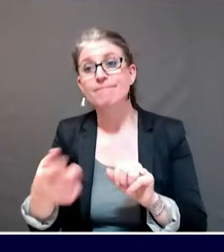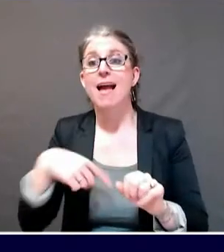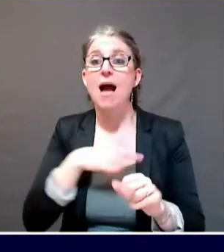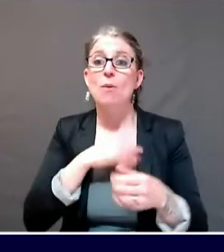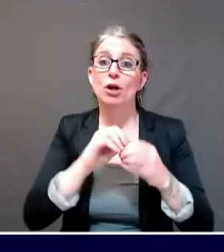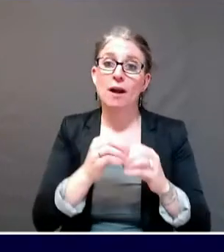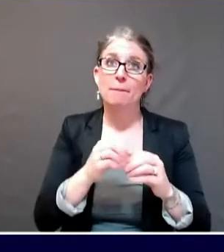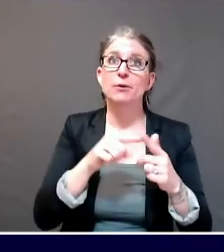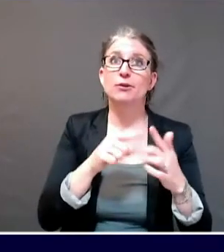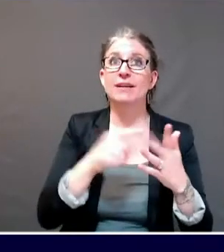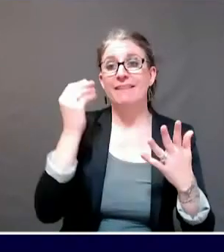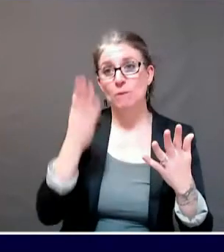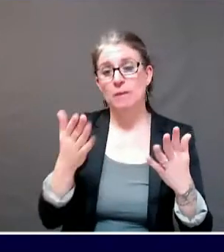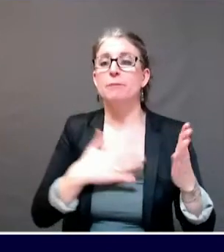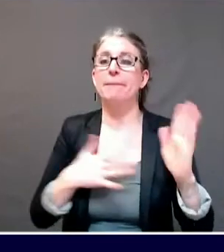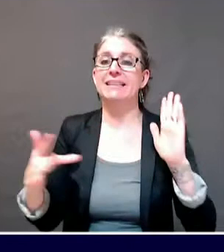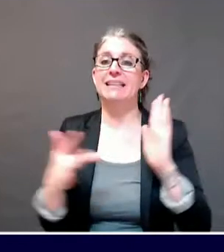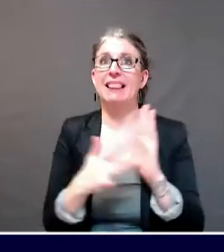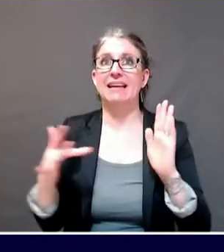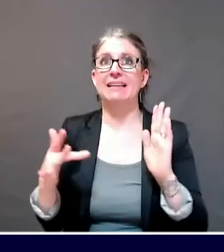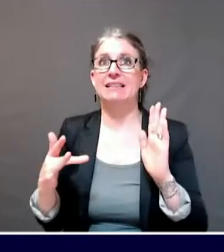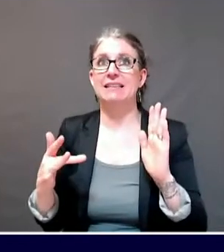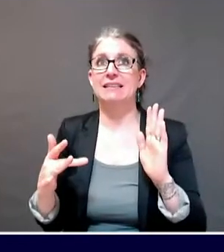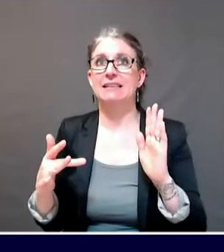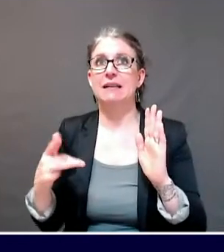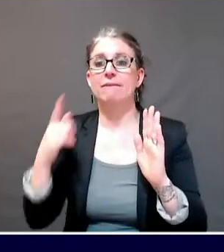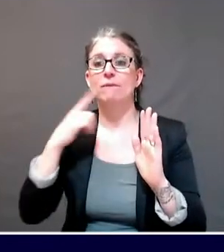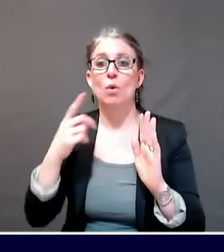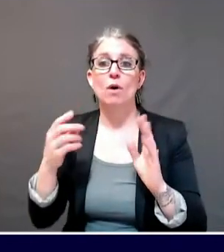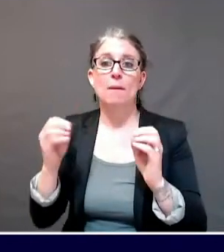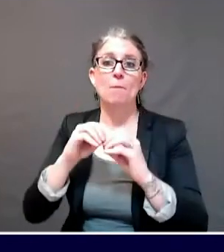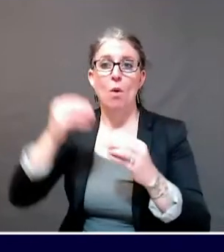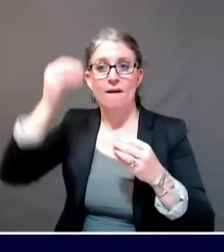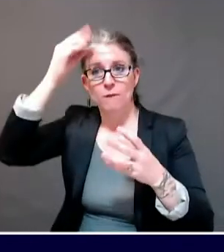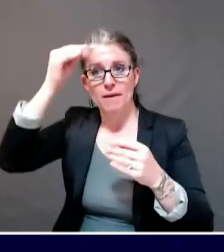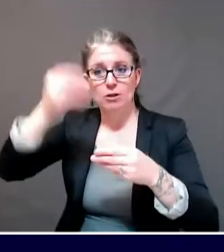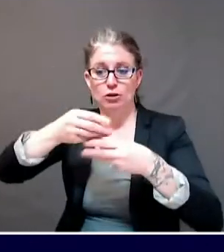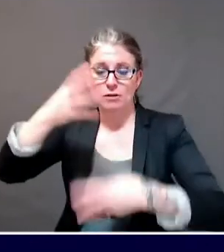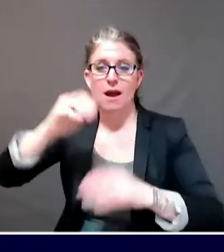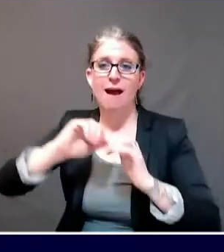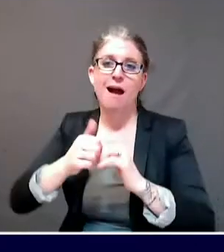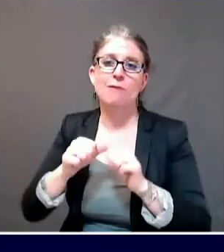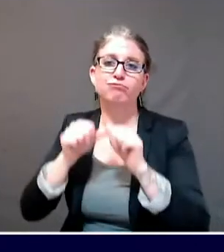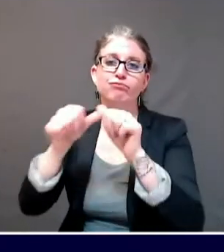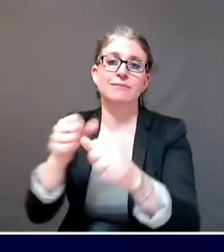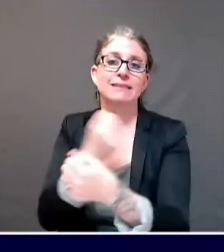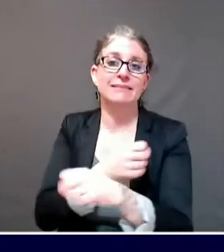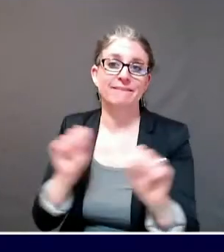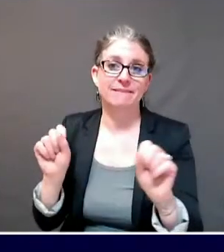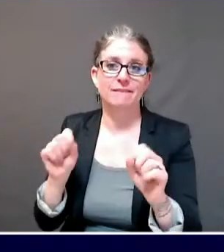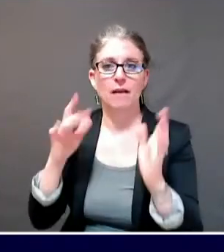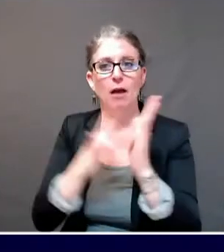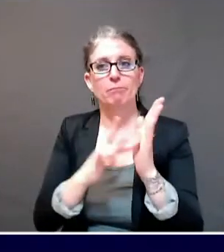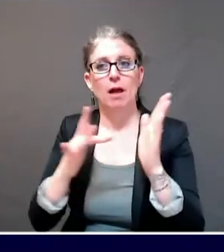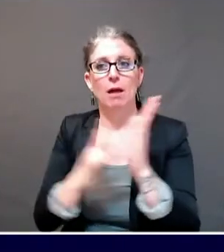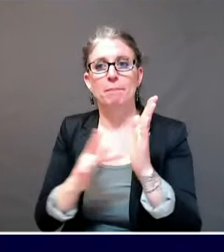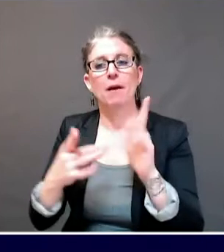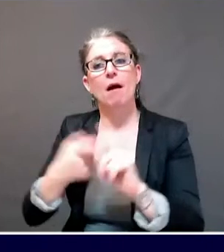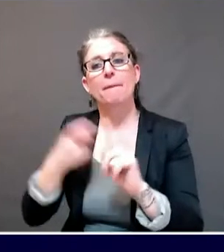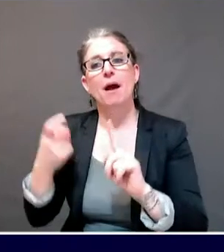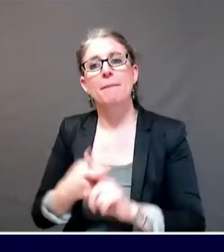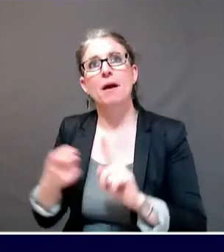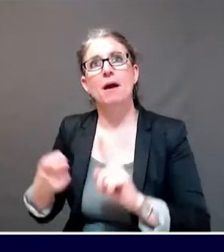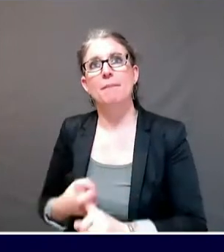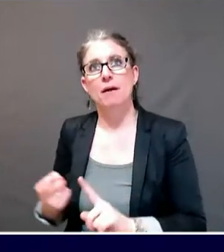how to isolate and how to stay safe. We've also developed a separate team of folks that also, not instead of, but